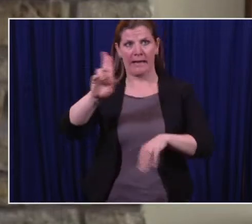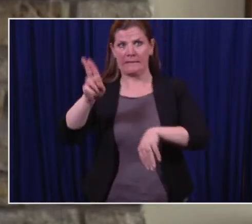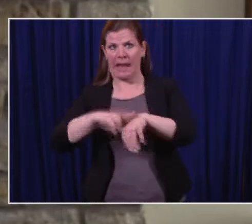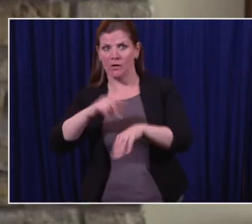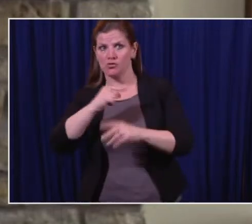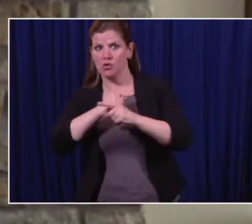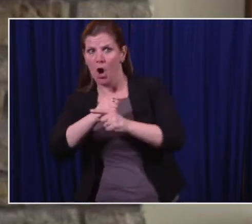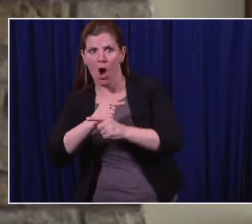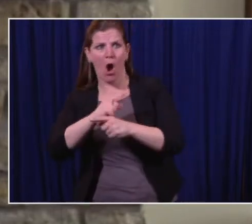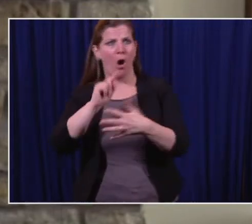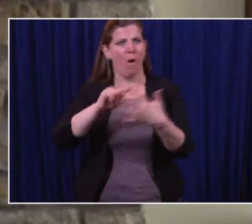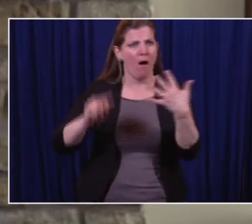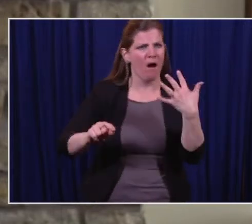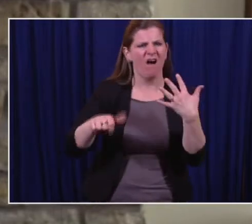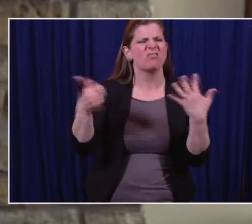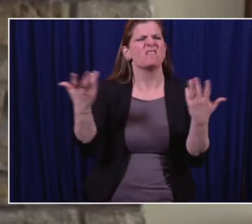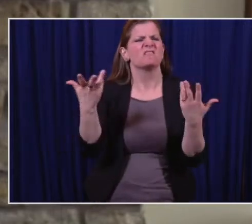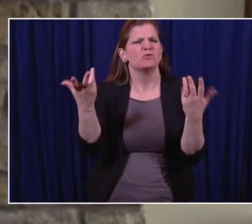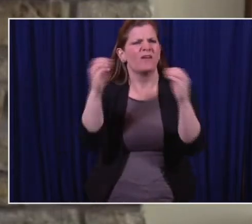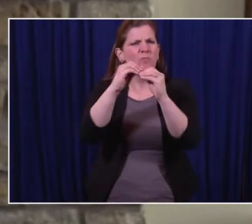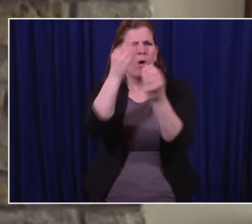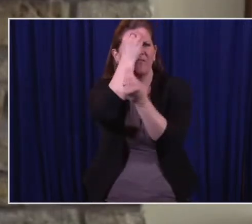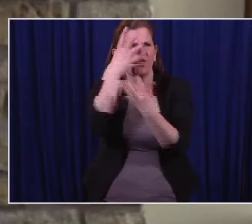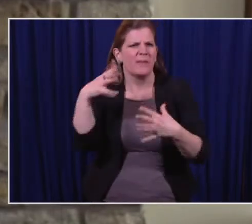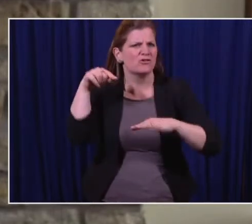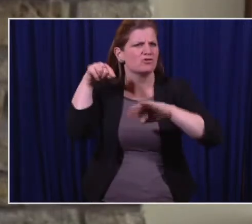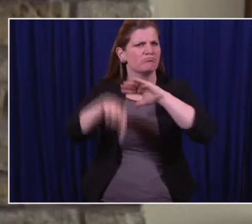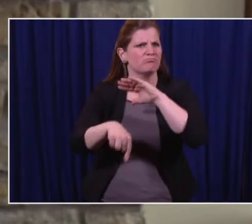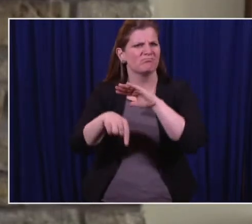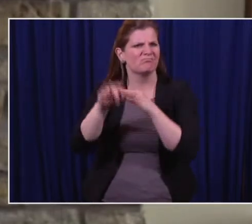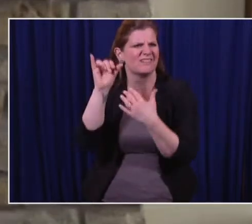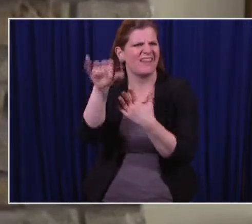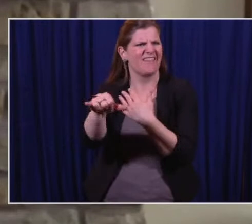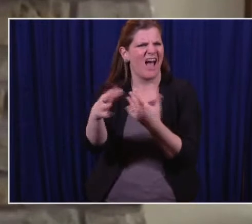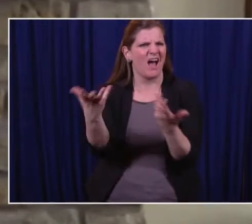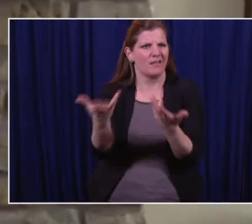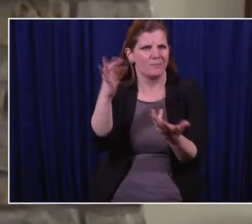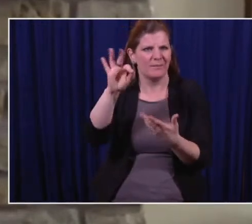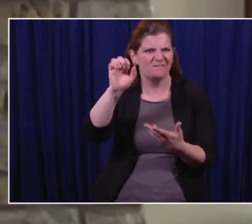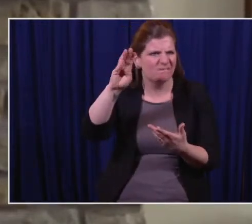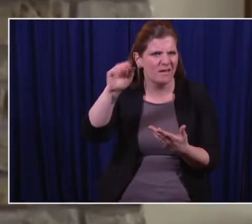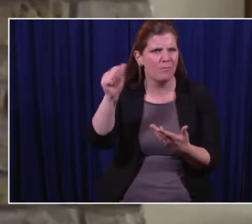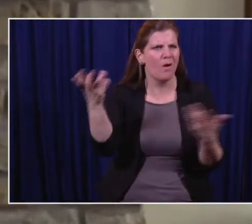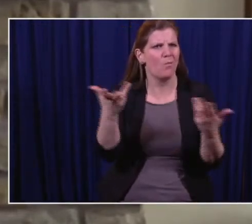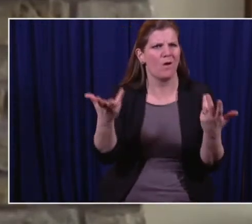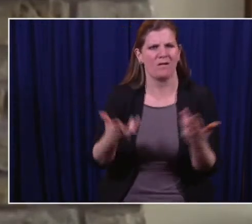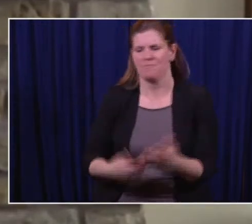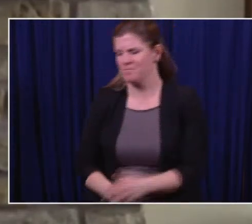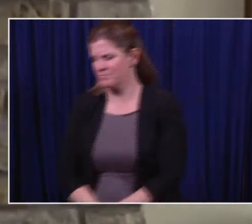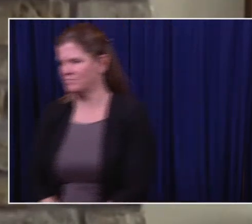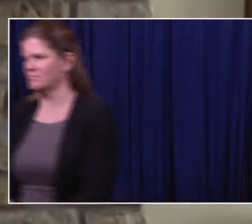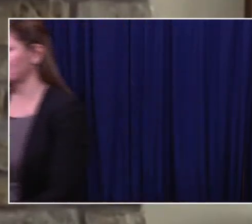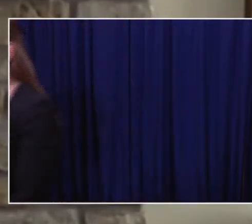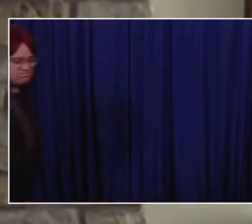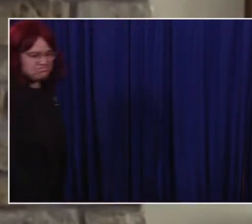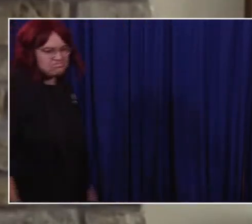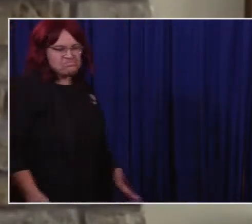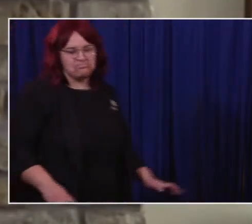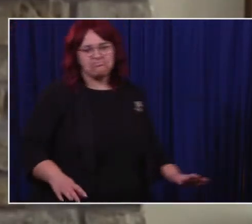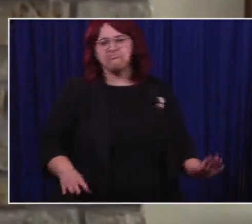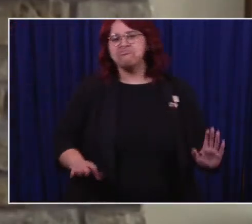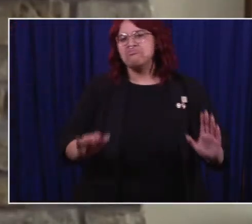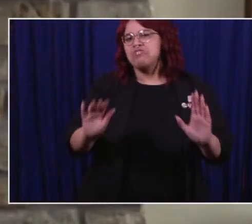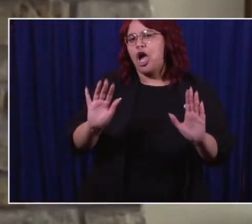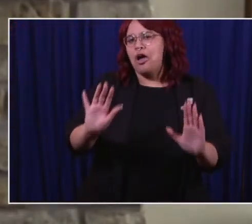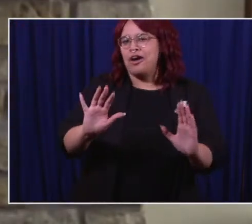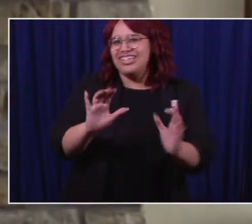mass vaccinations would be great. People are interested. Sure. Laura, look, I think that I want to be kind of clear about